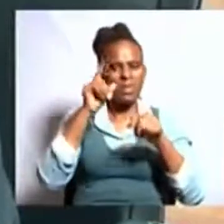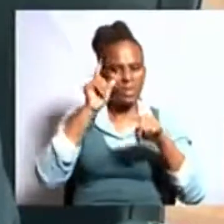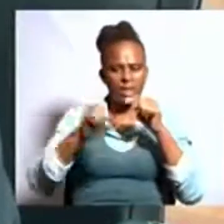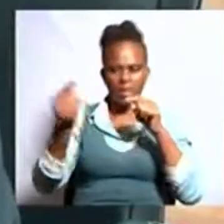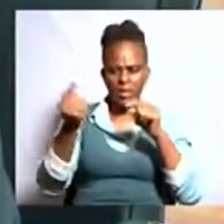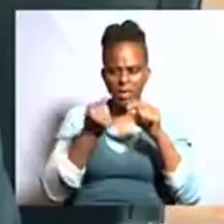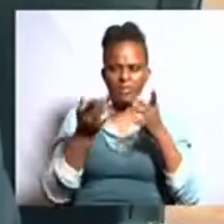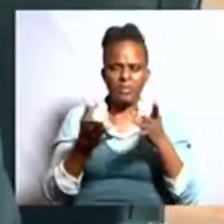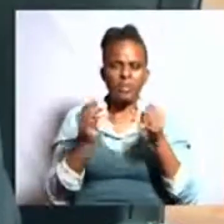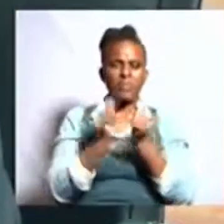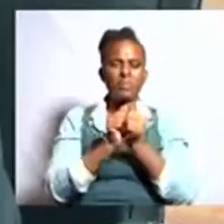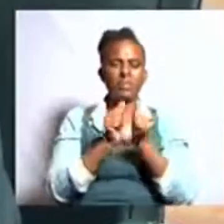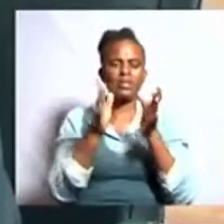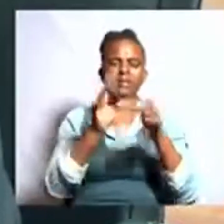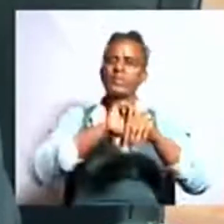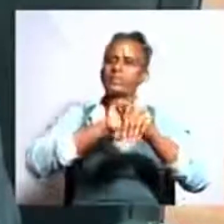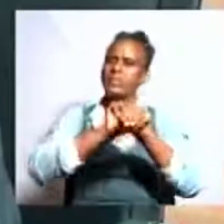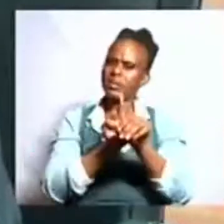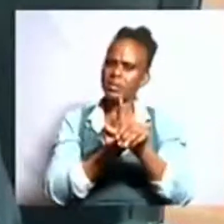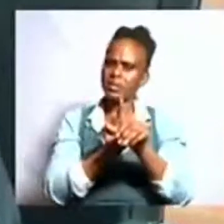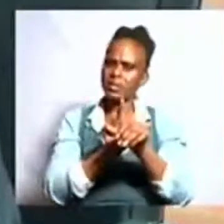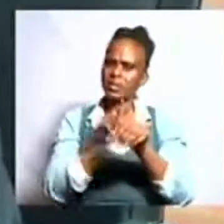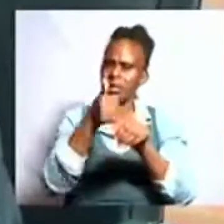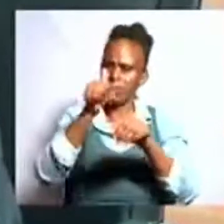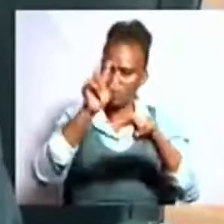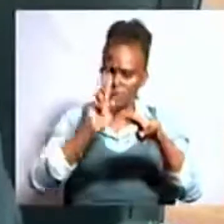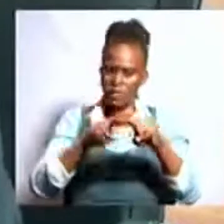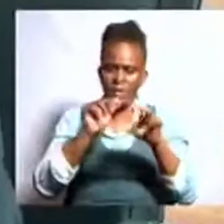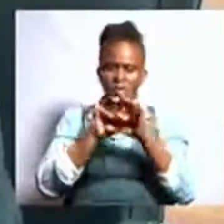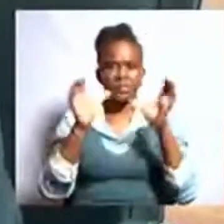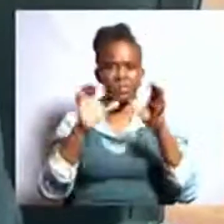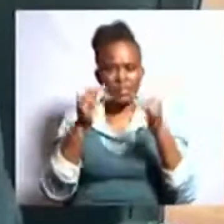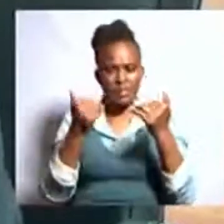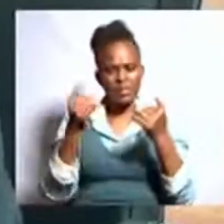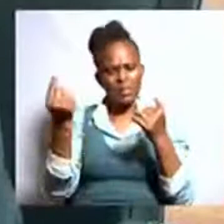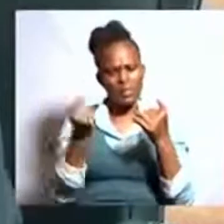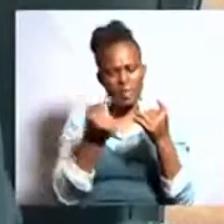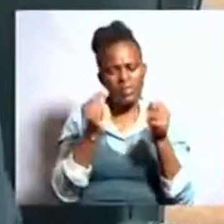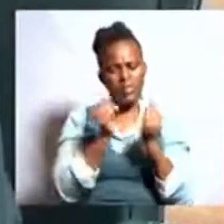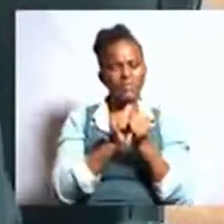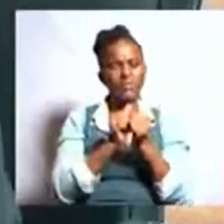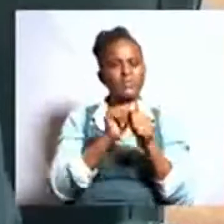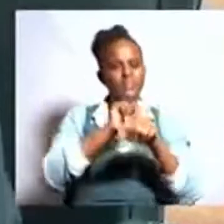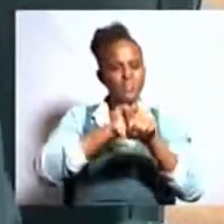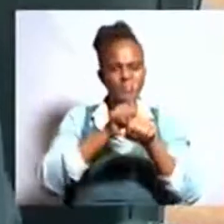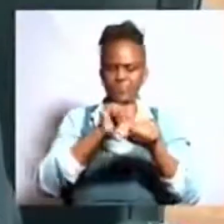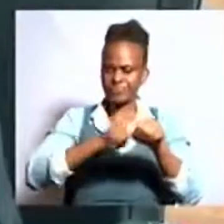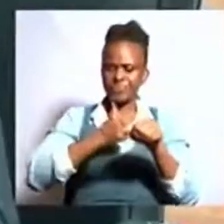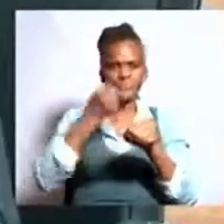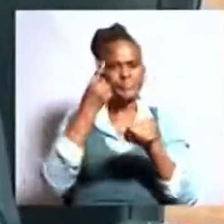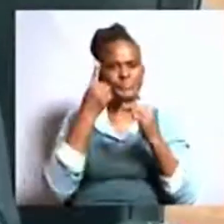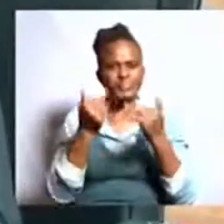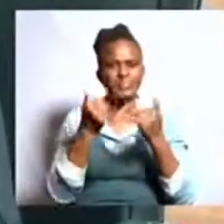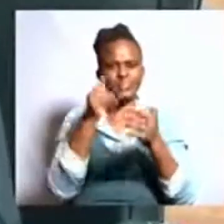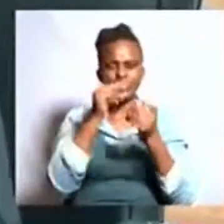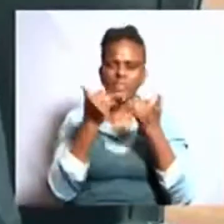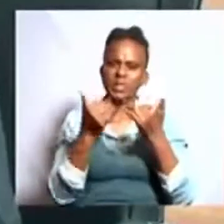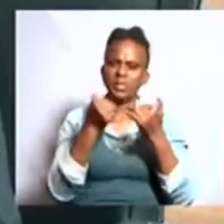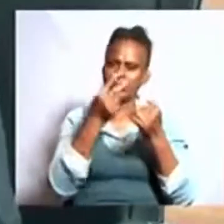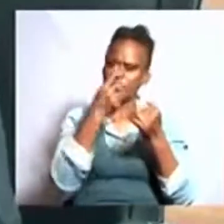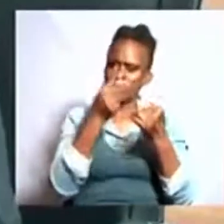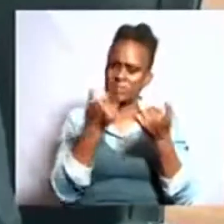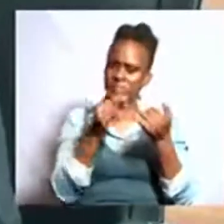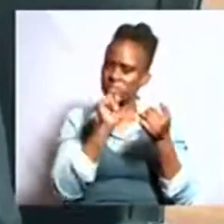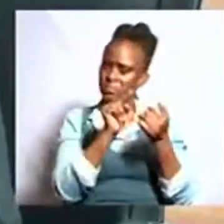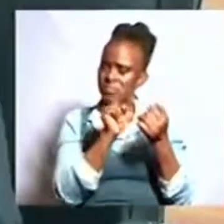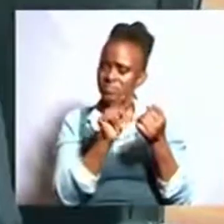here without minutes. She sat on that committee. She must come with the minutes so that we understand. Because you see, this